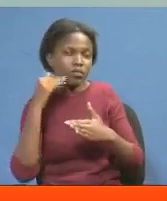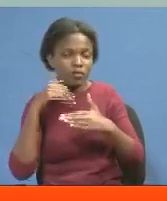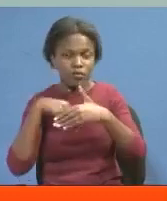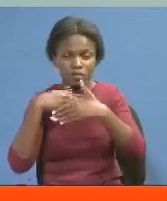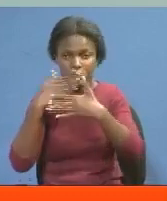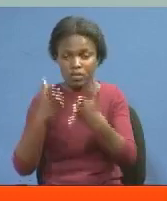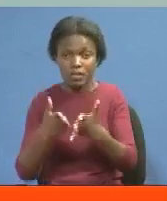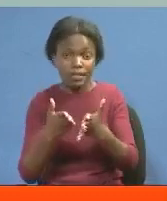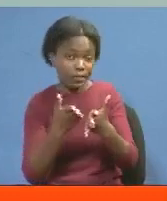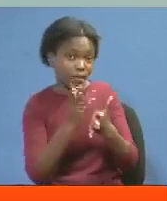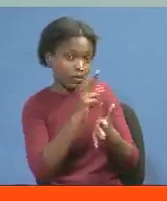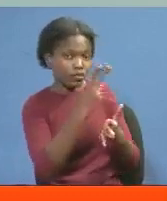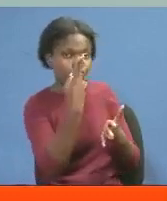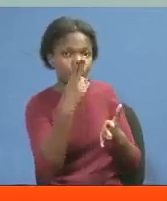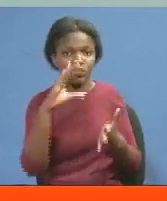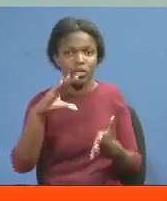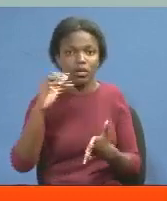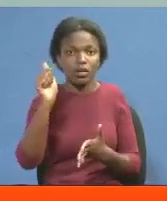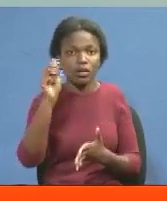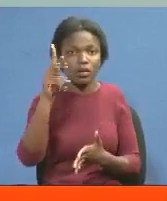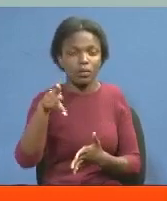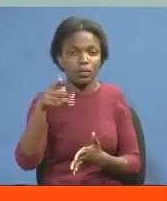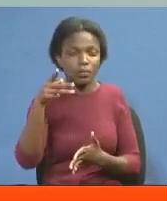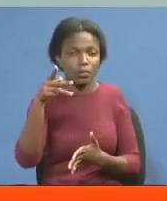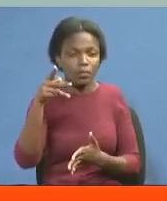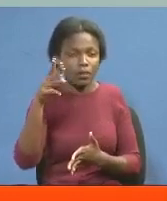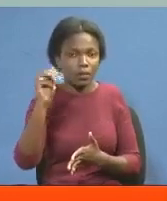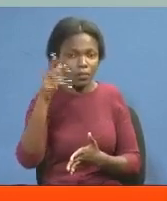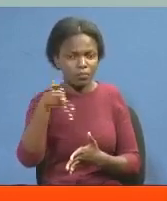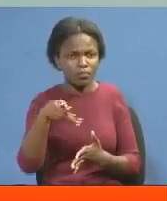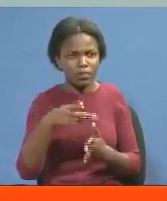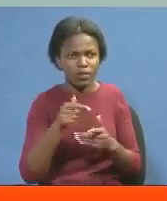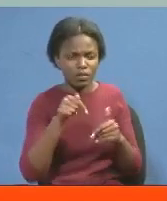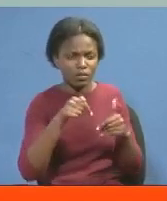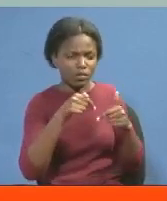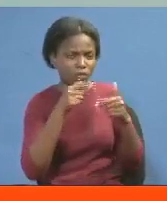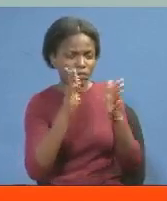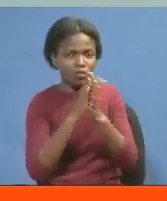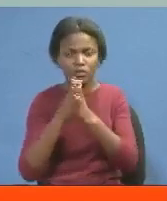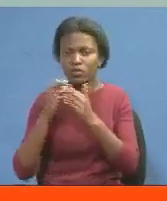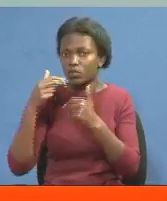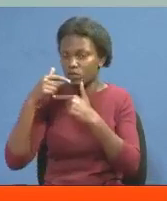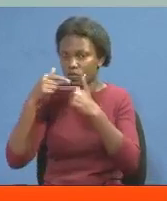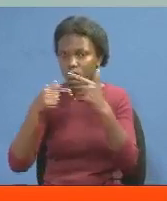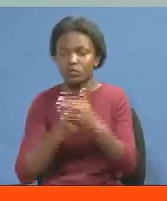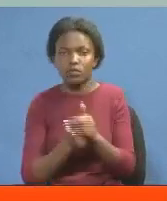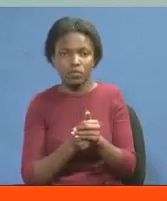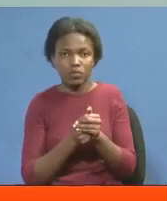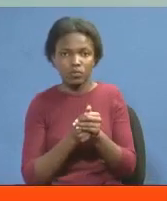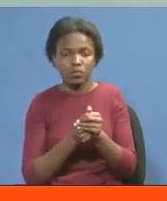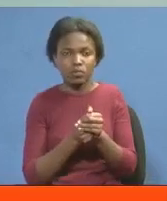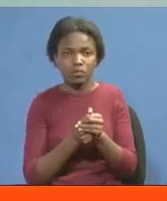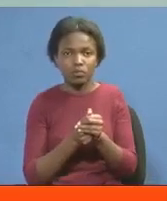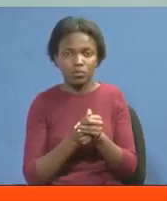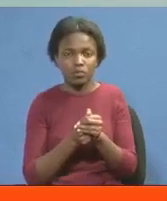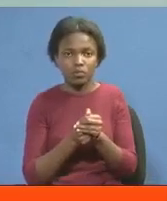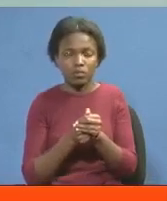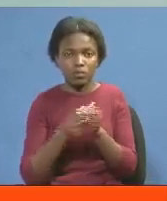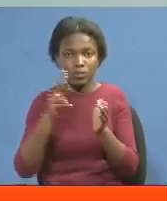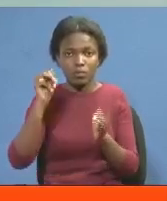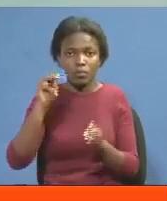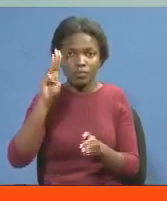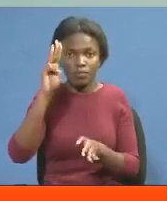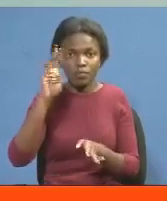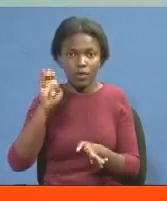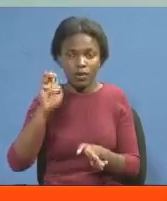the closure of these two camps. The story continues. Now, to put this into perspective, from both ends is Mijio Mwenda,